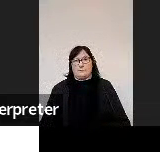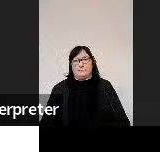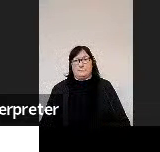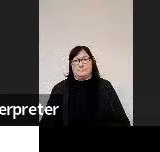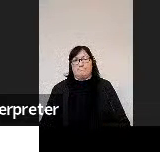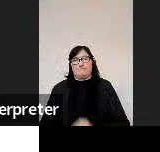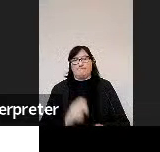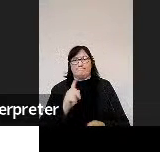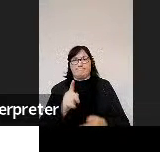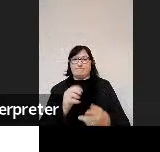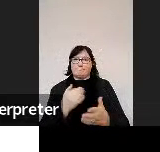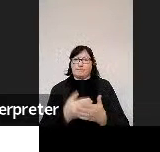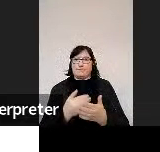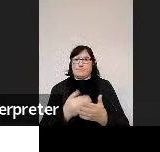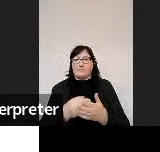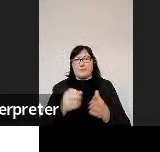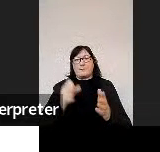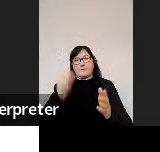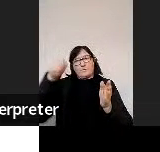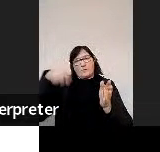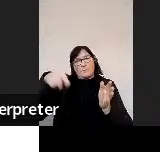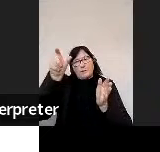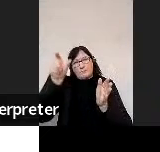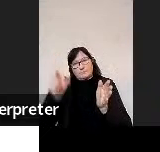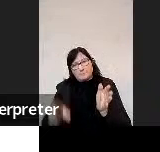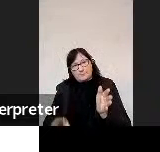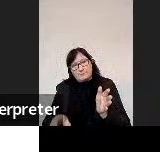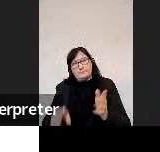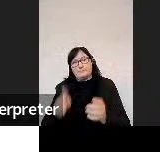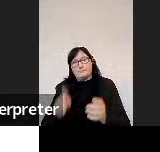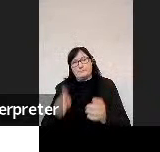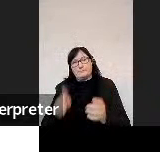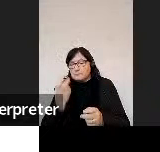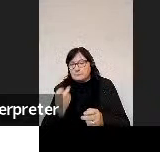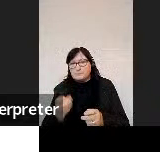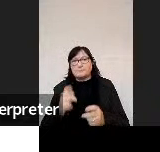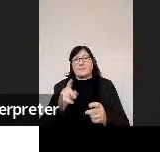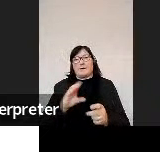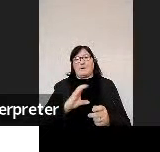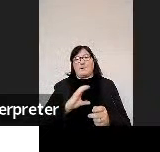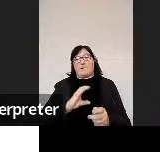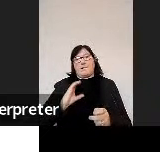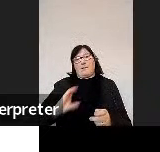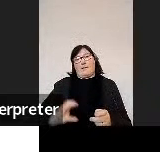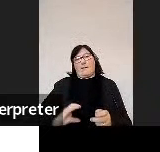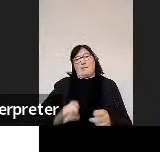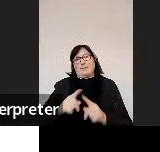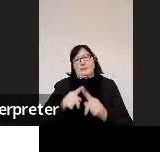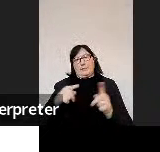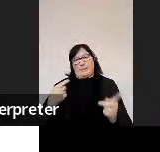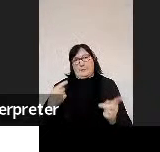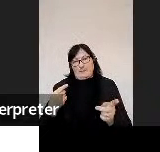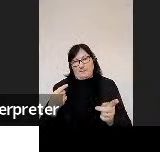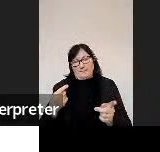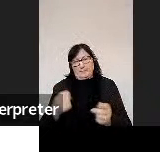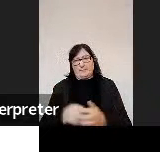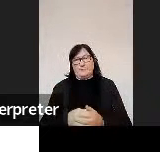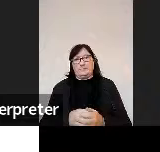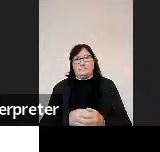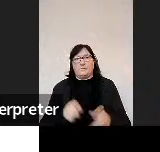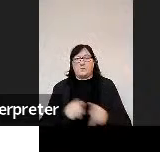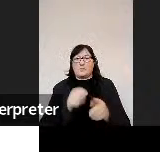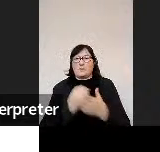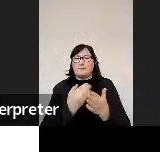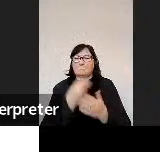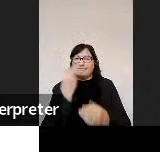the drop-down arrows to find the client type that you're looking for or want to apply for. You may also make use of the search functionality. So if you